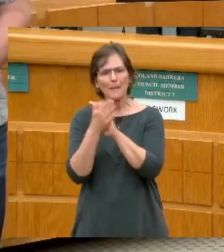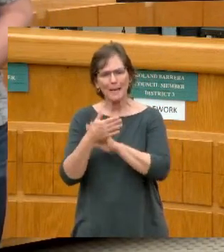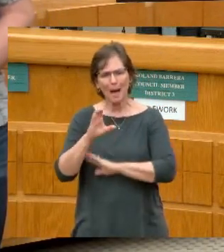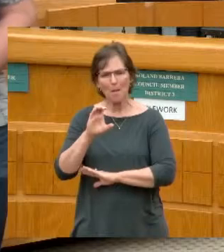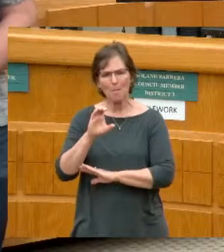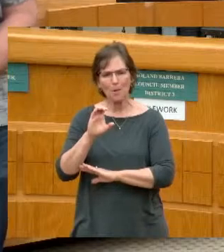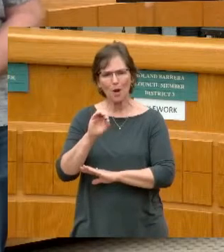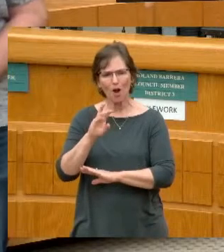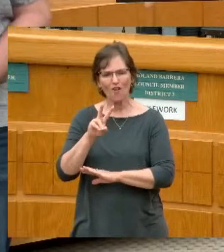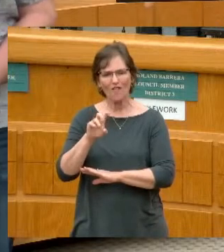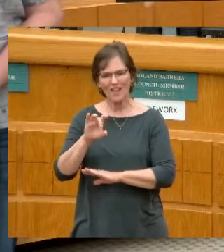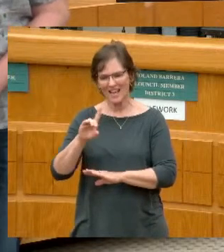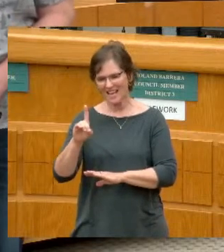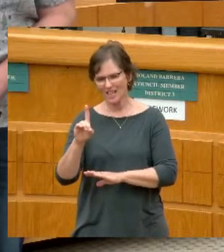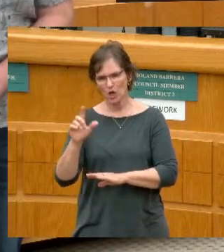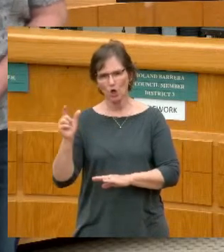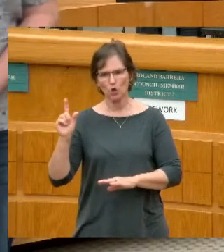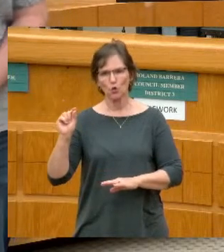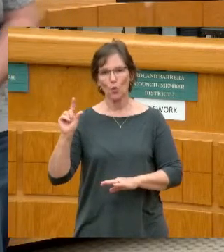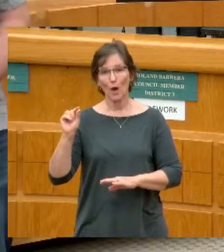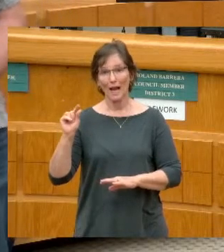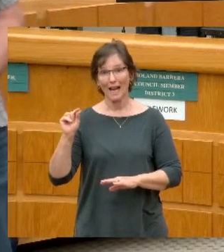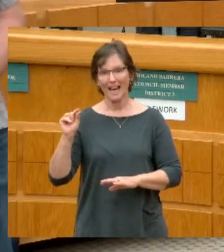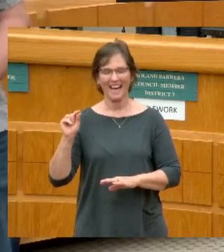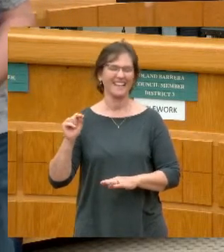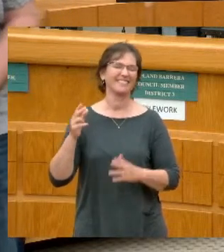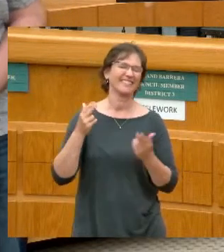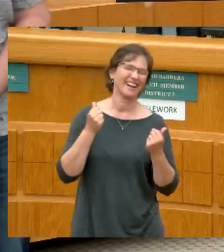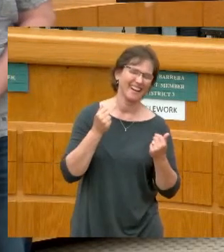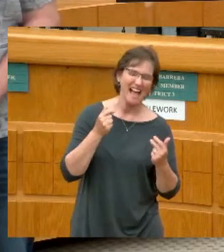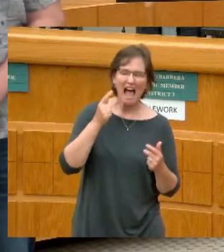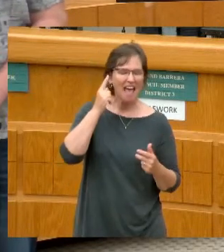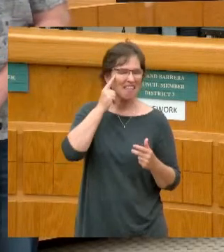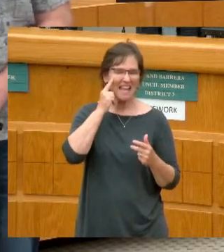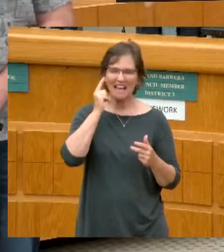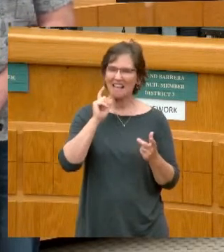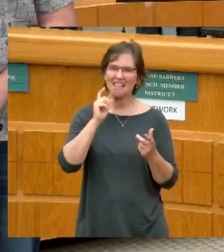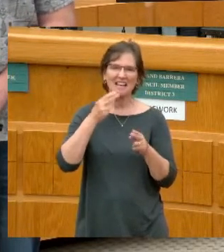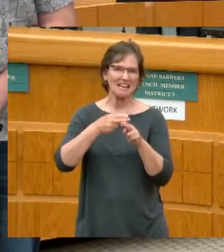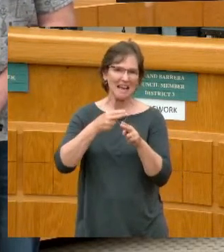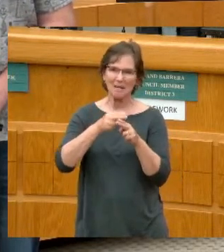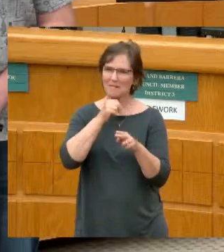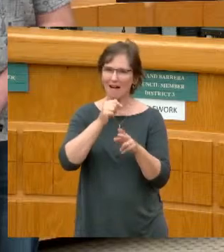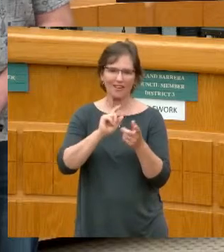that wouldn't be occurring, somewhere else.